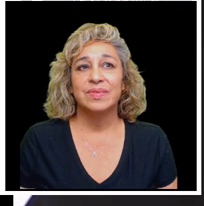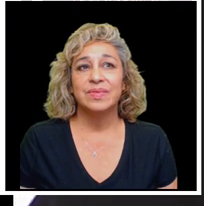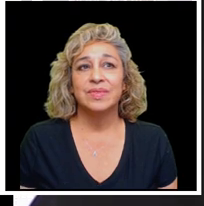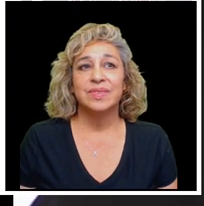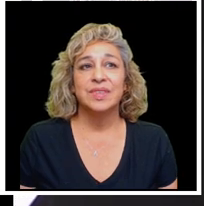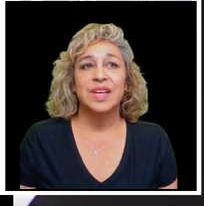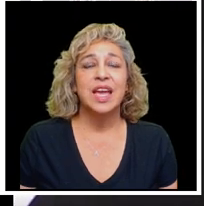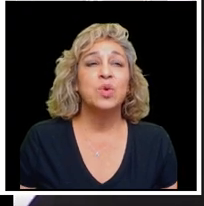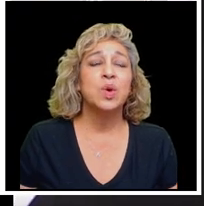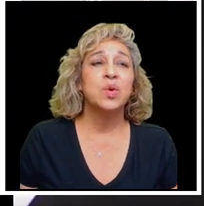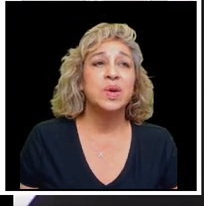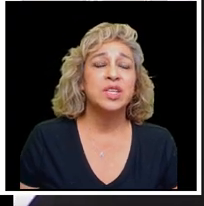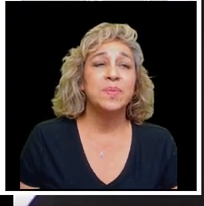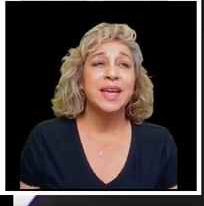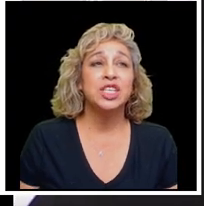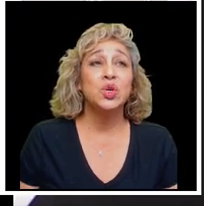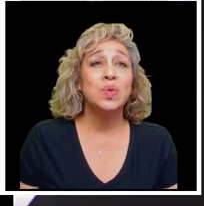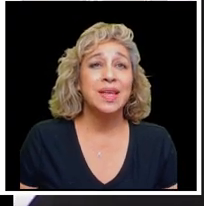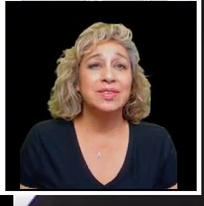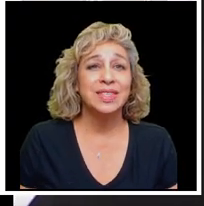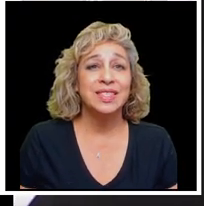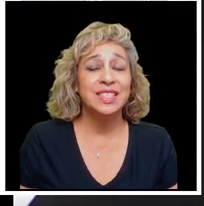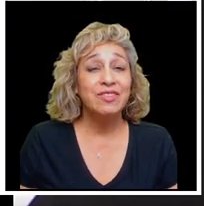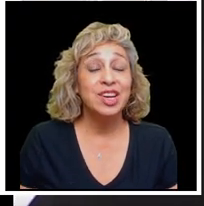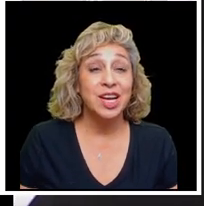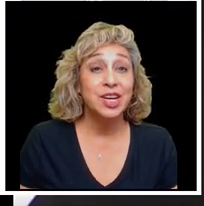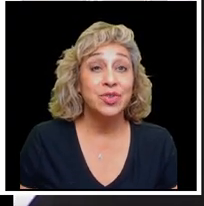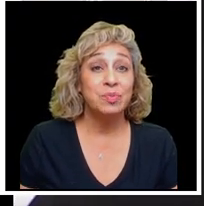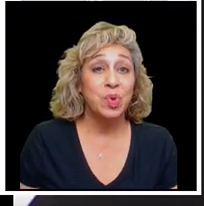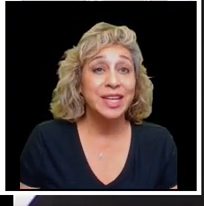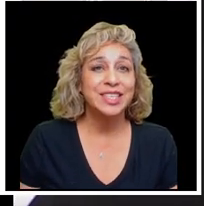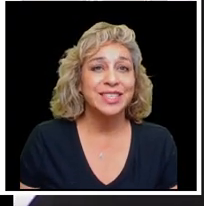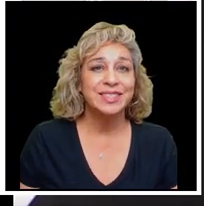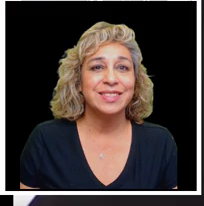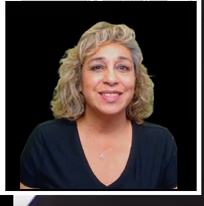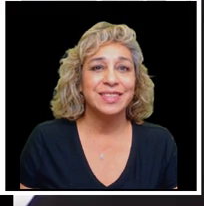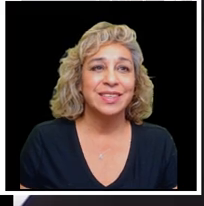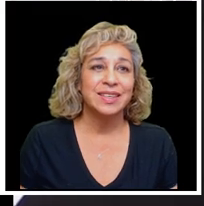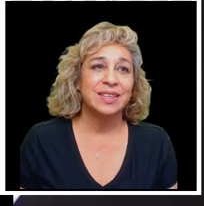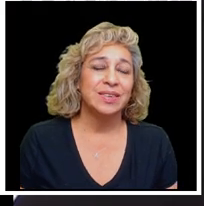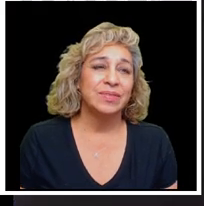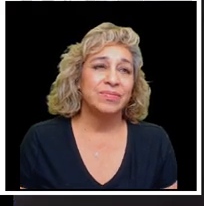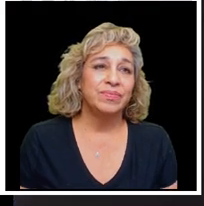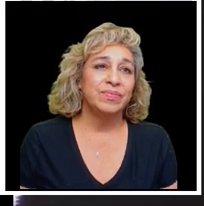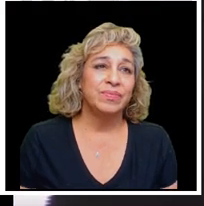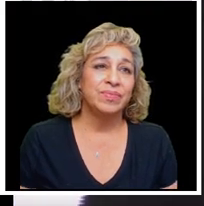and we're going to make 2700 branches